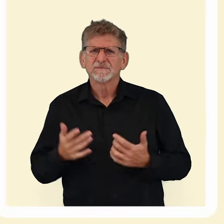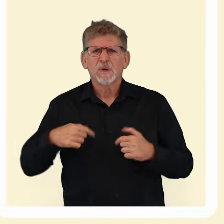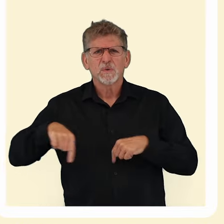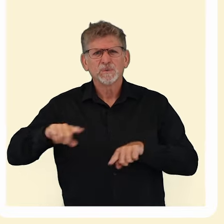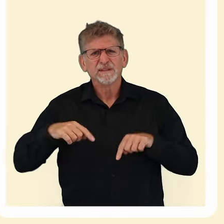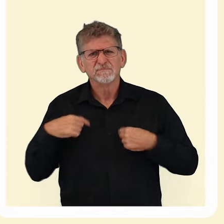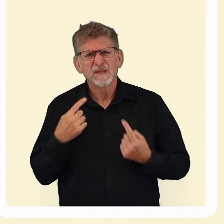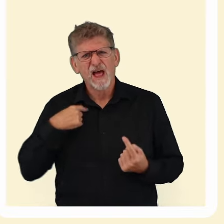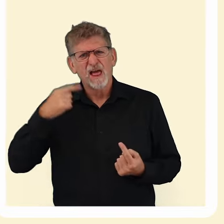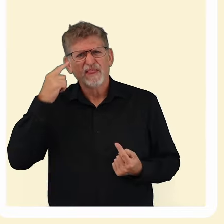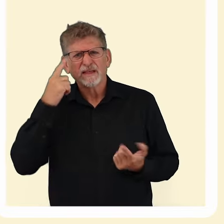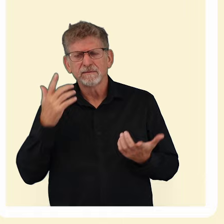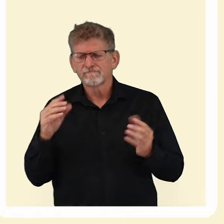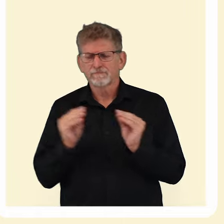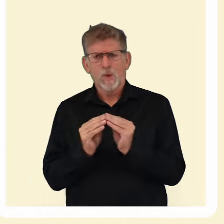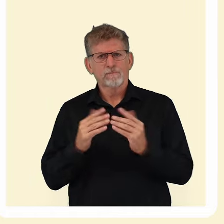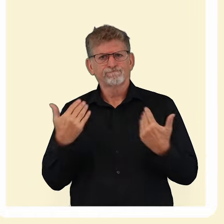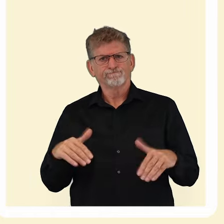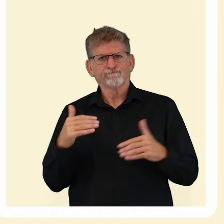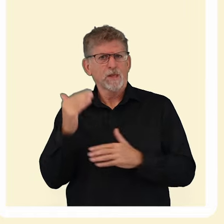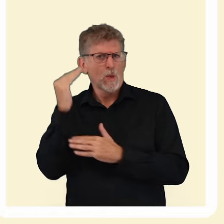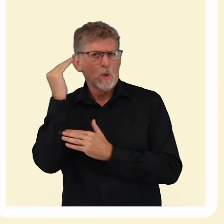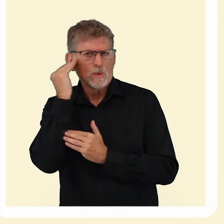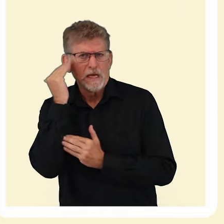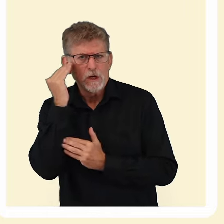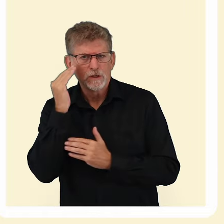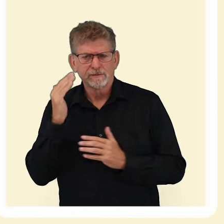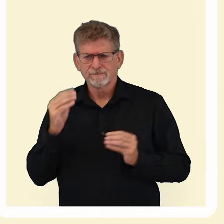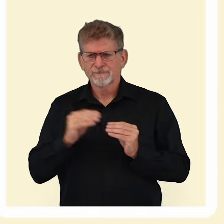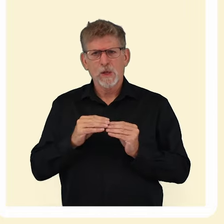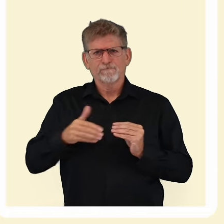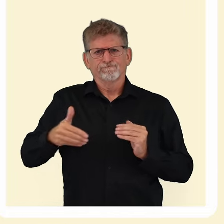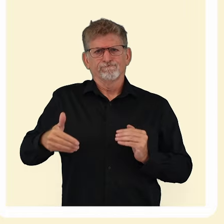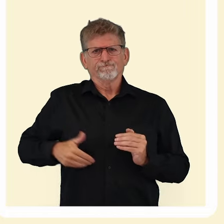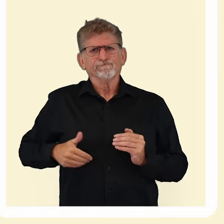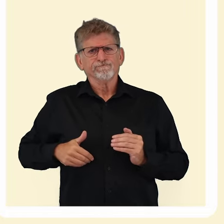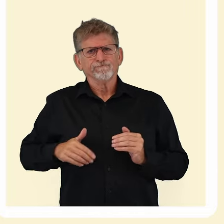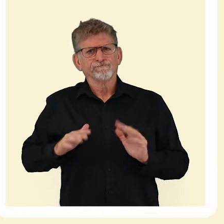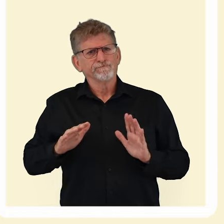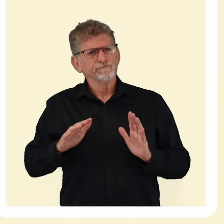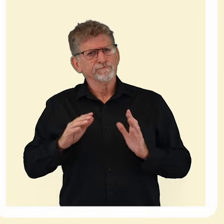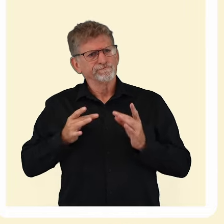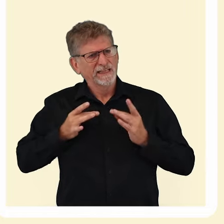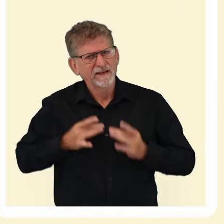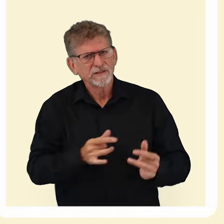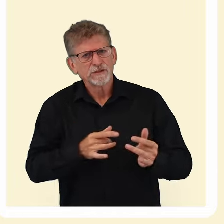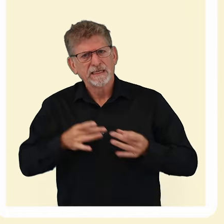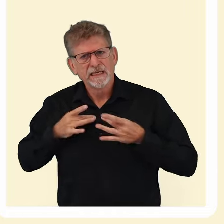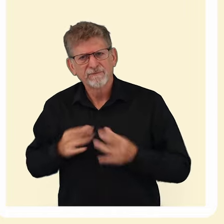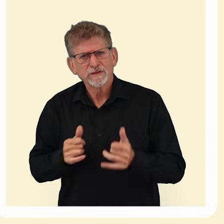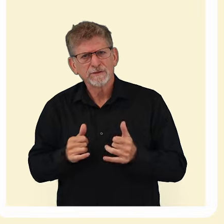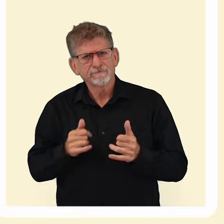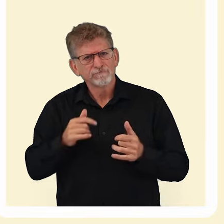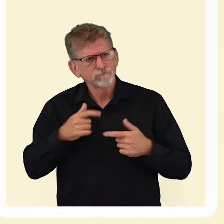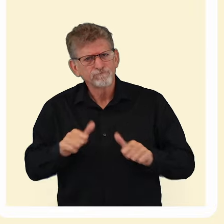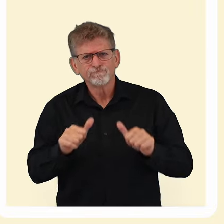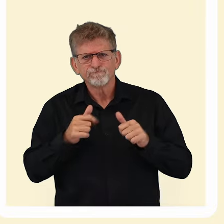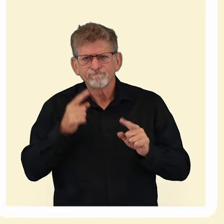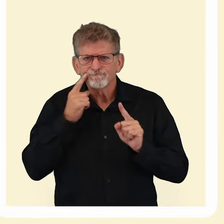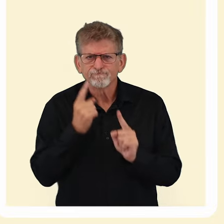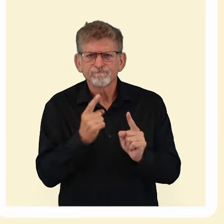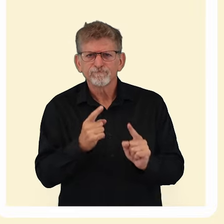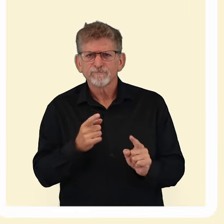been, but I think we have more awareness and more sense of being